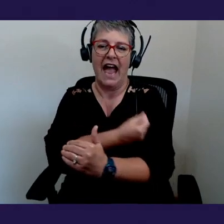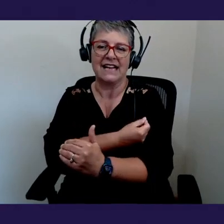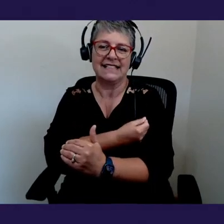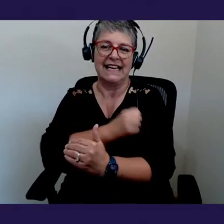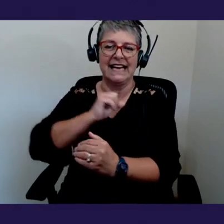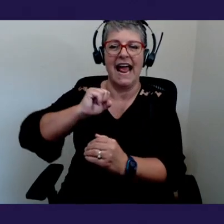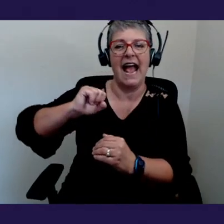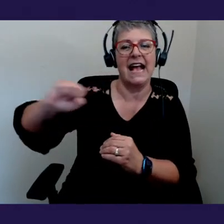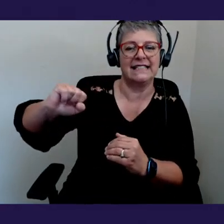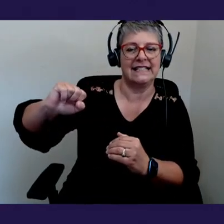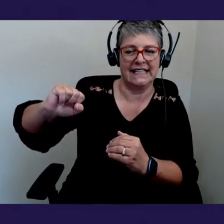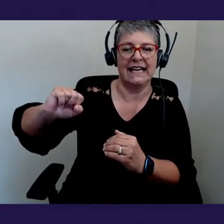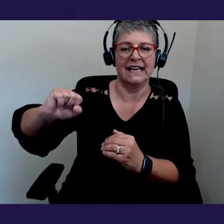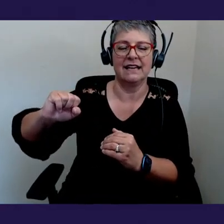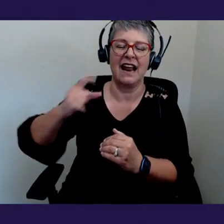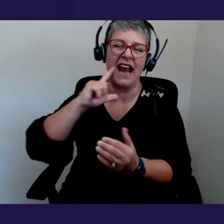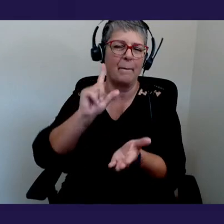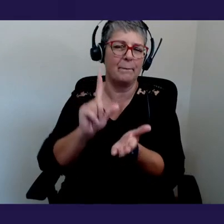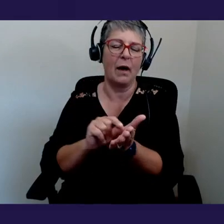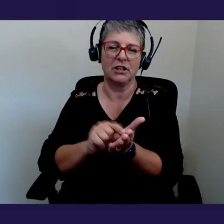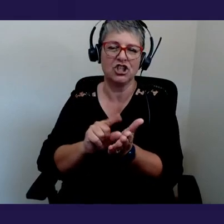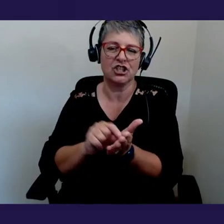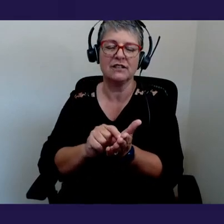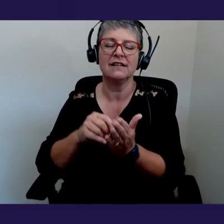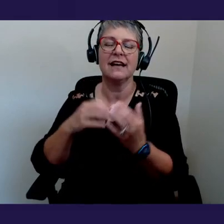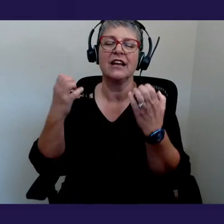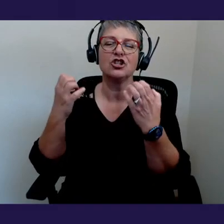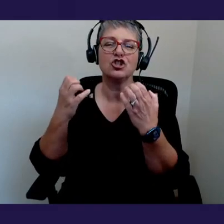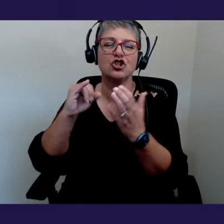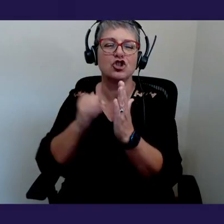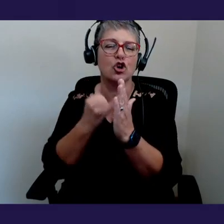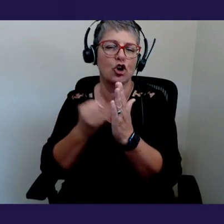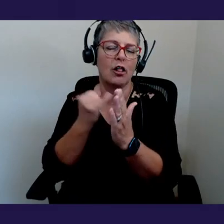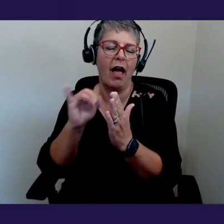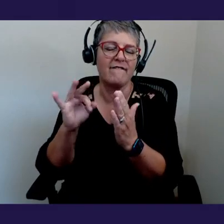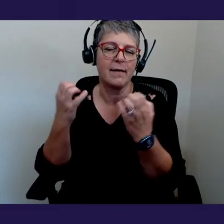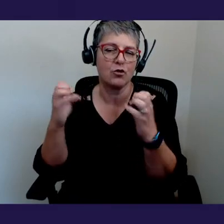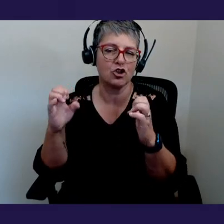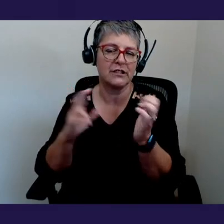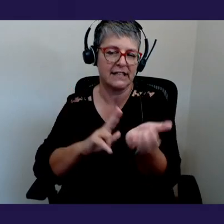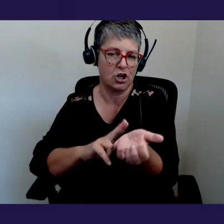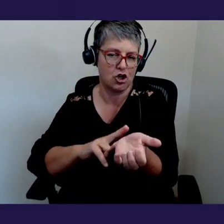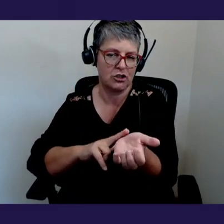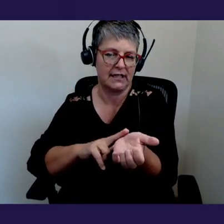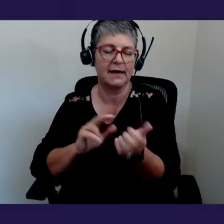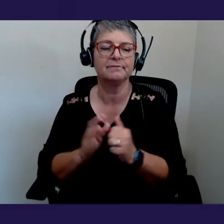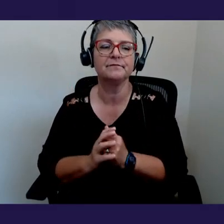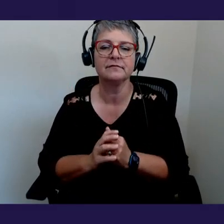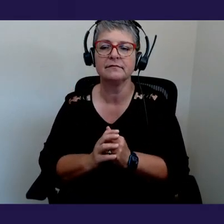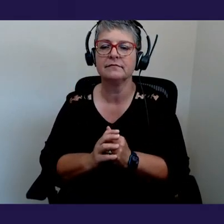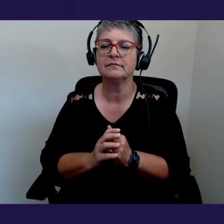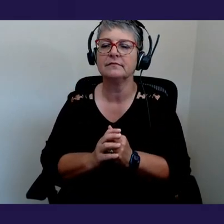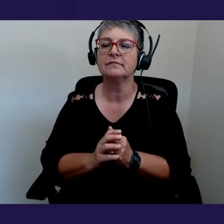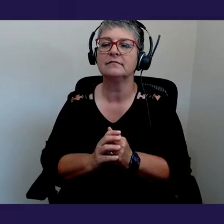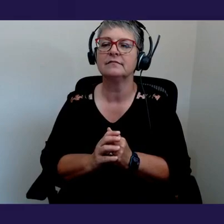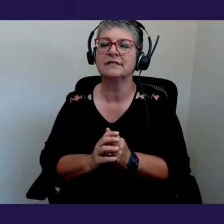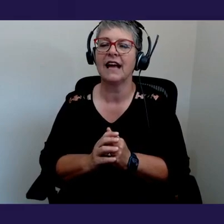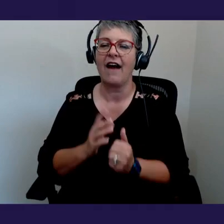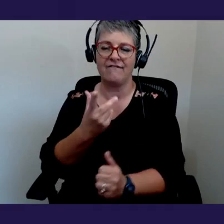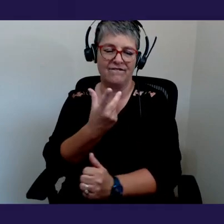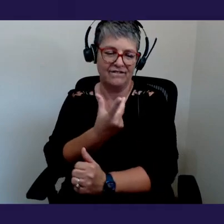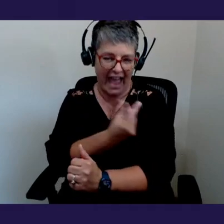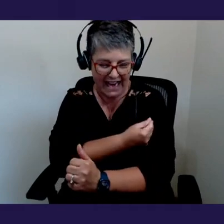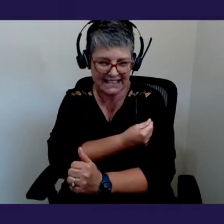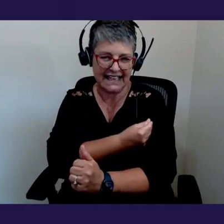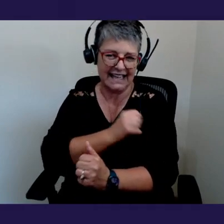my editorials in the Journal of Emergency Nursing. I think we need to respect that vaccine hesitancy came from a wide swath of